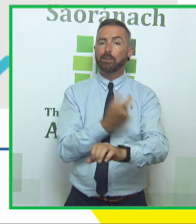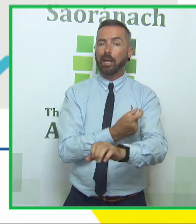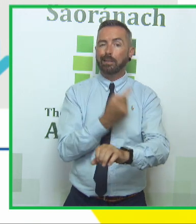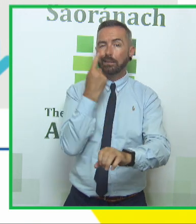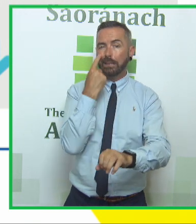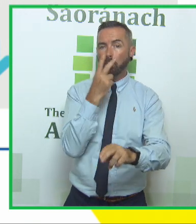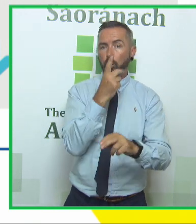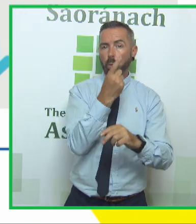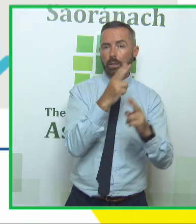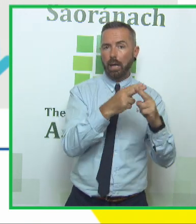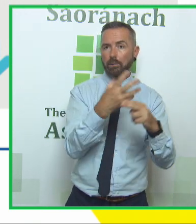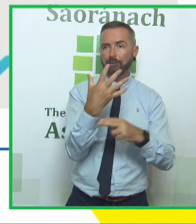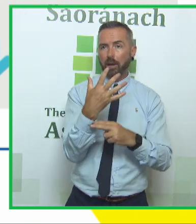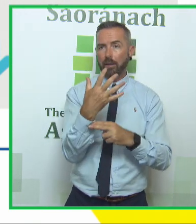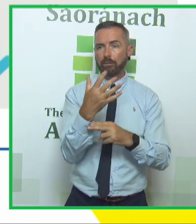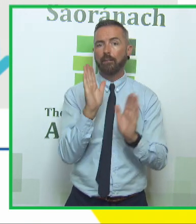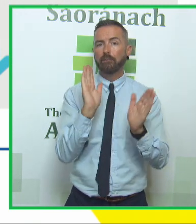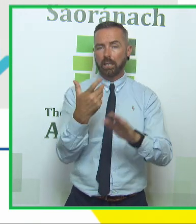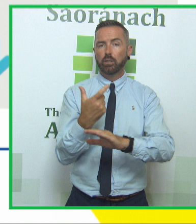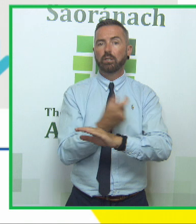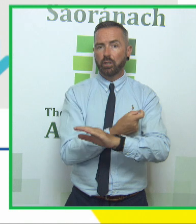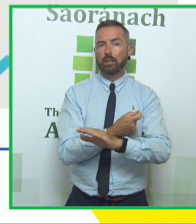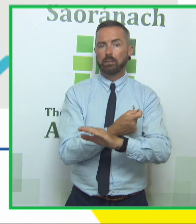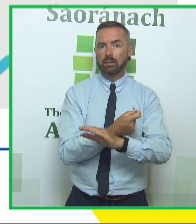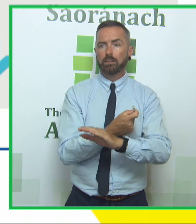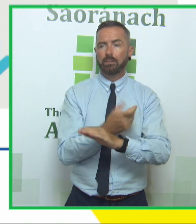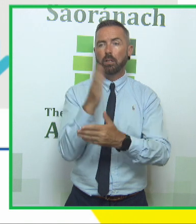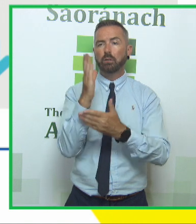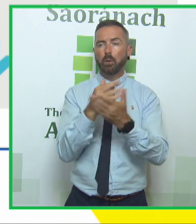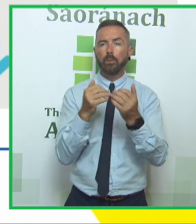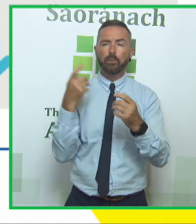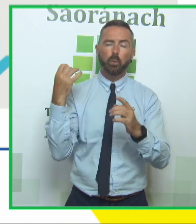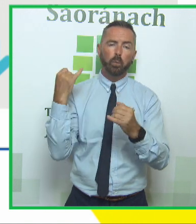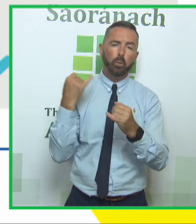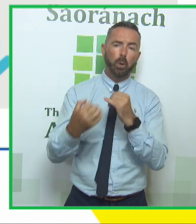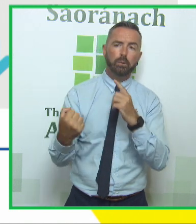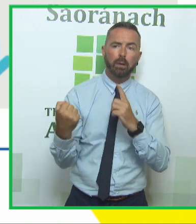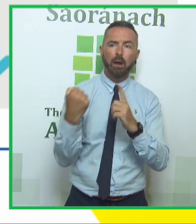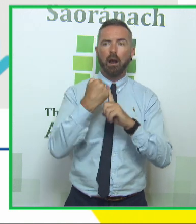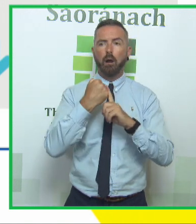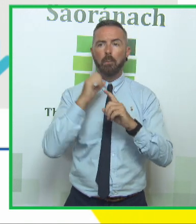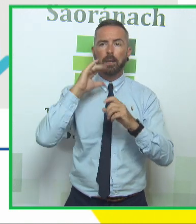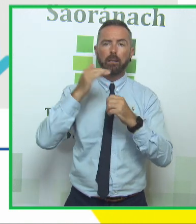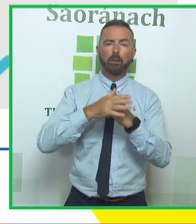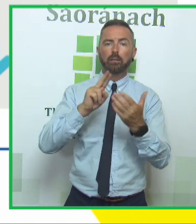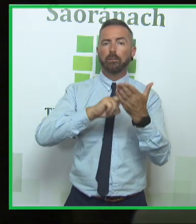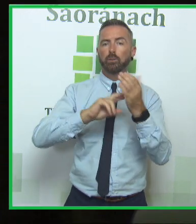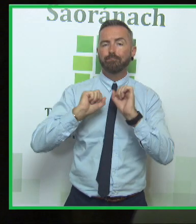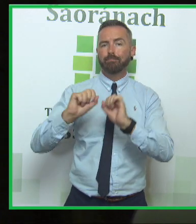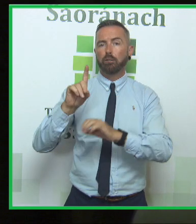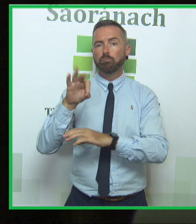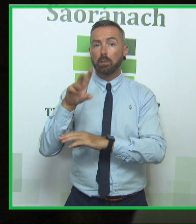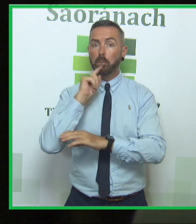had injected, and these may have experienced some of the worst harms as a result of drug use. But we have seen a